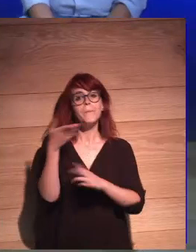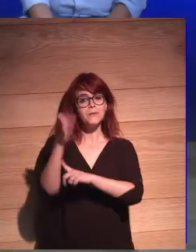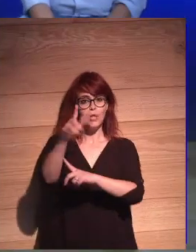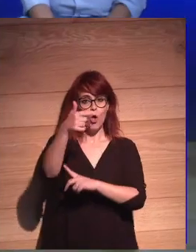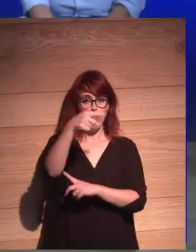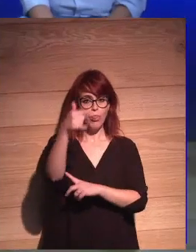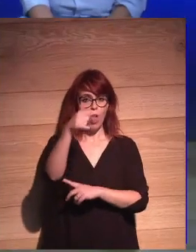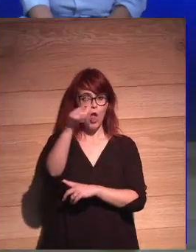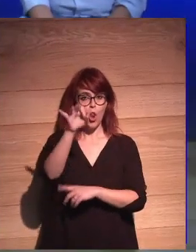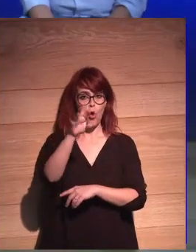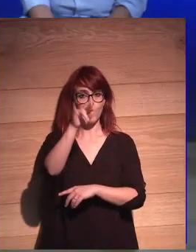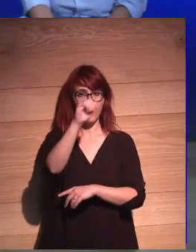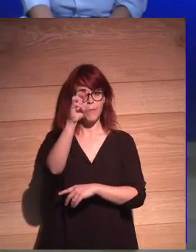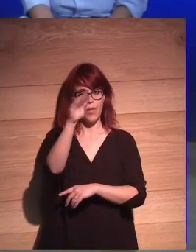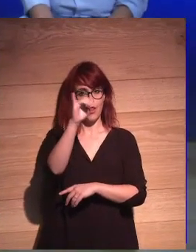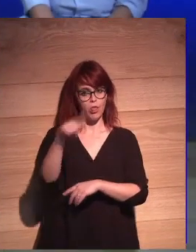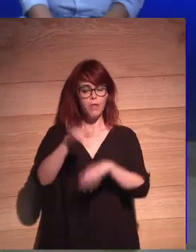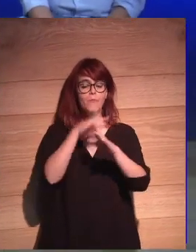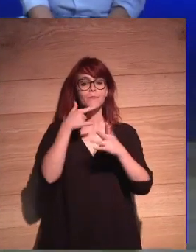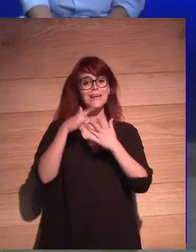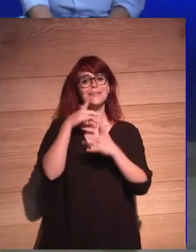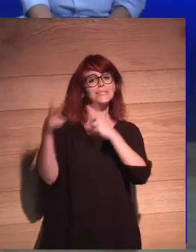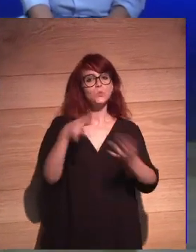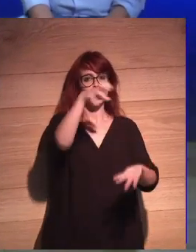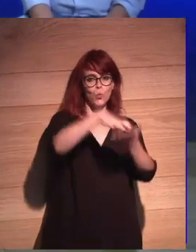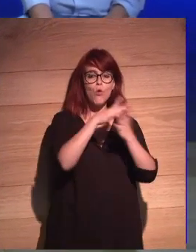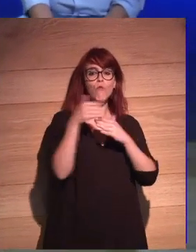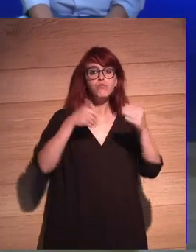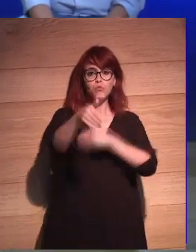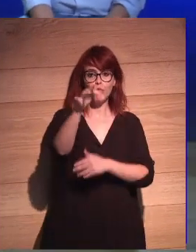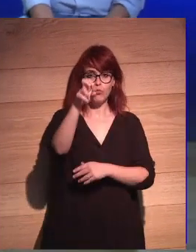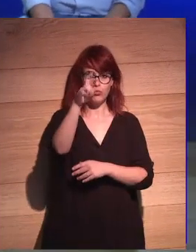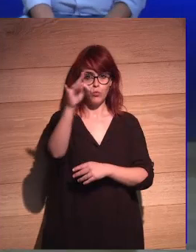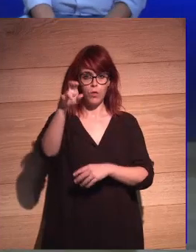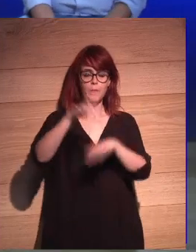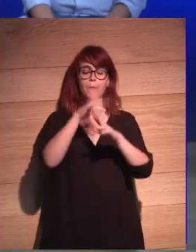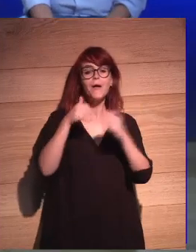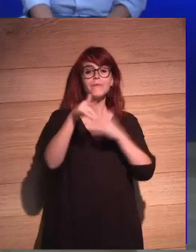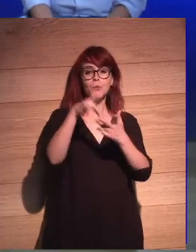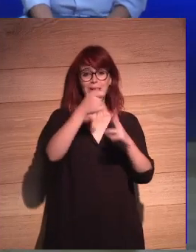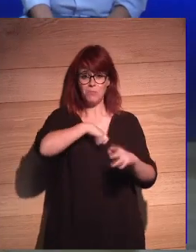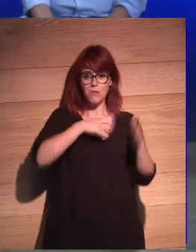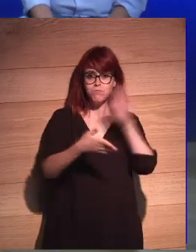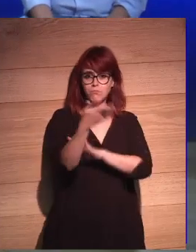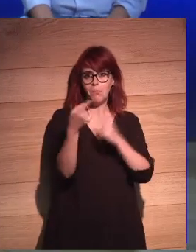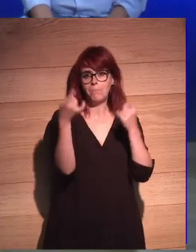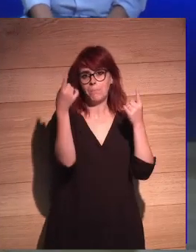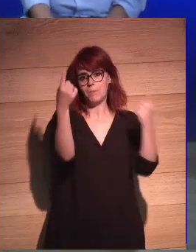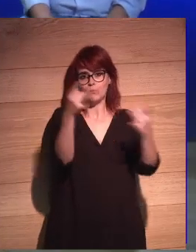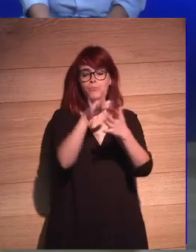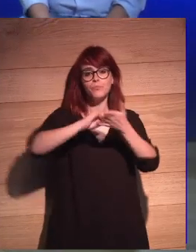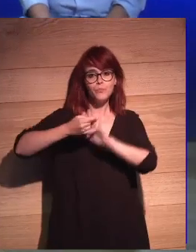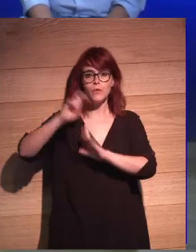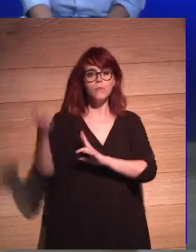main thing, and I get too passionate about it. We have here also